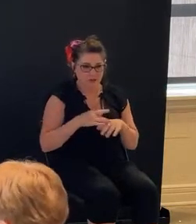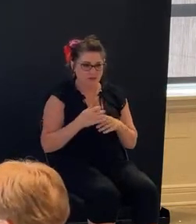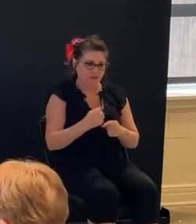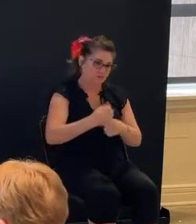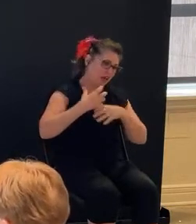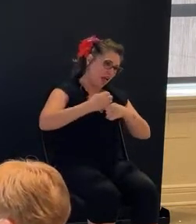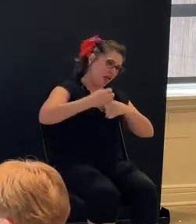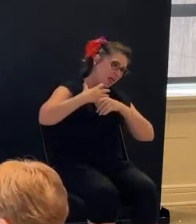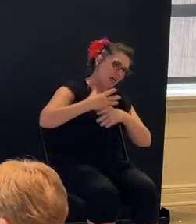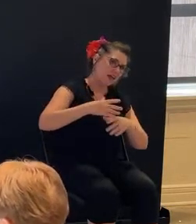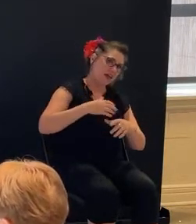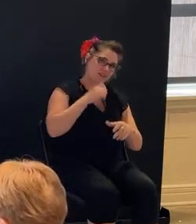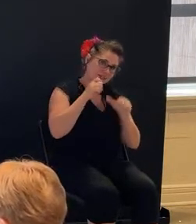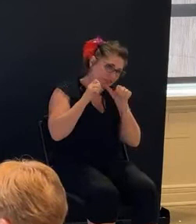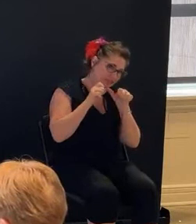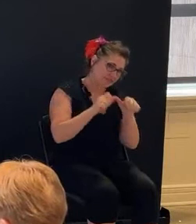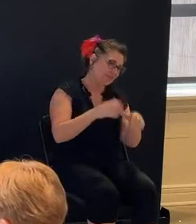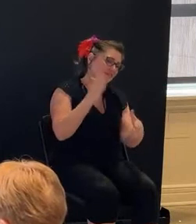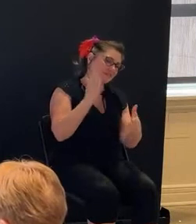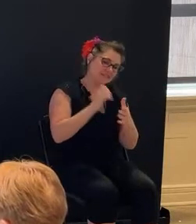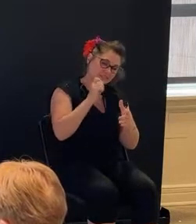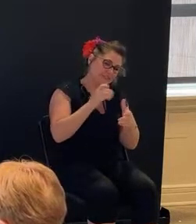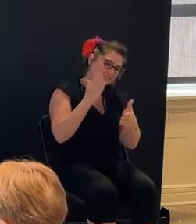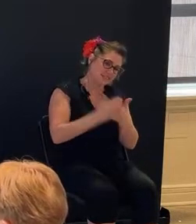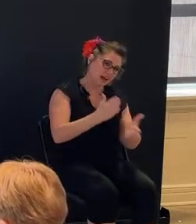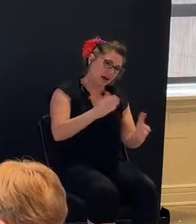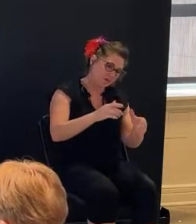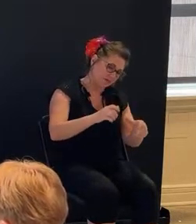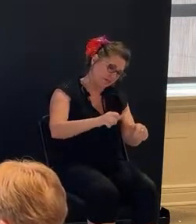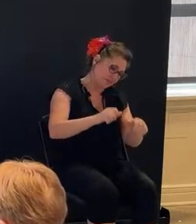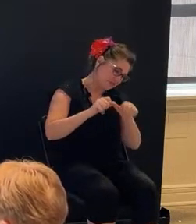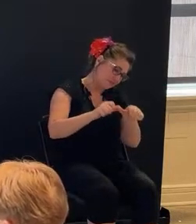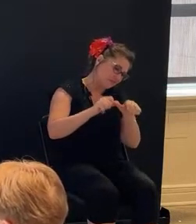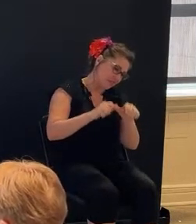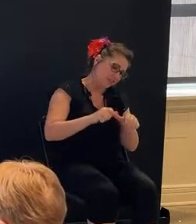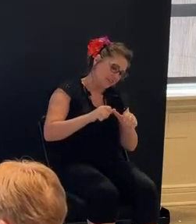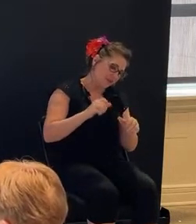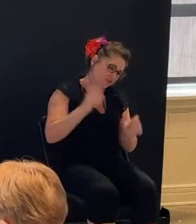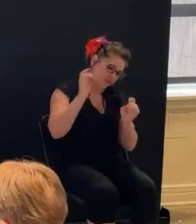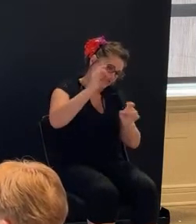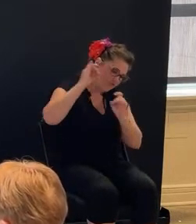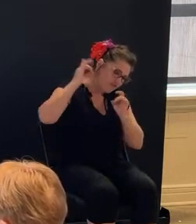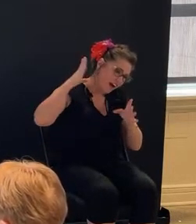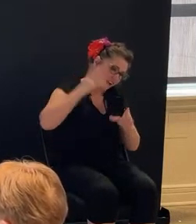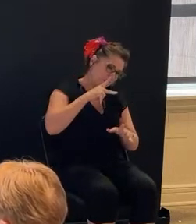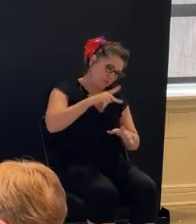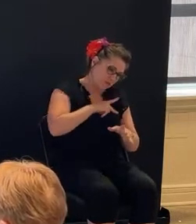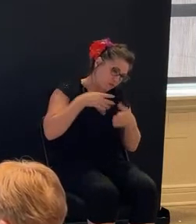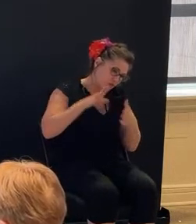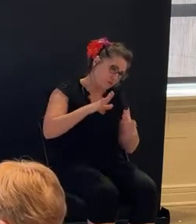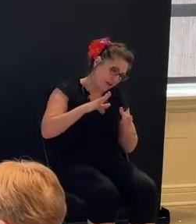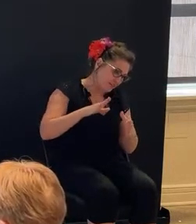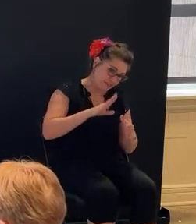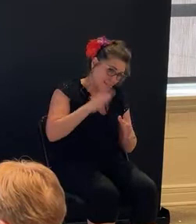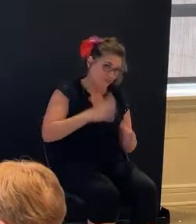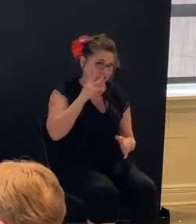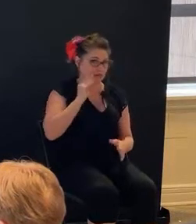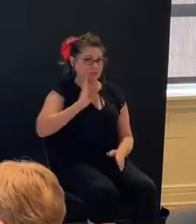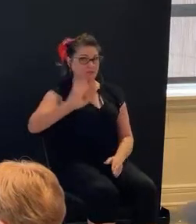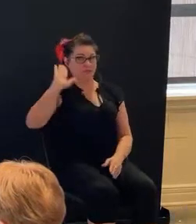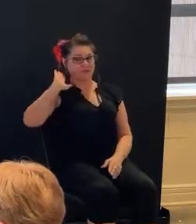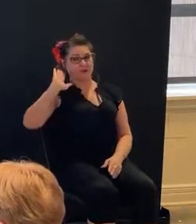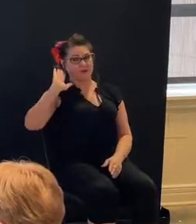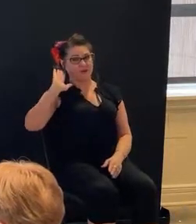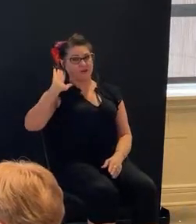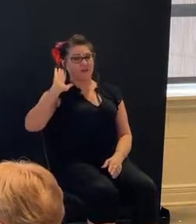nonstop, mercilessly, in vile, personal ways that I had never experienced before. And